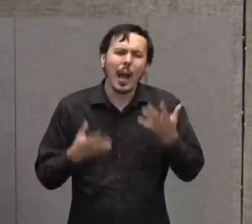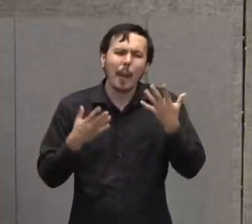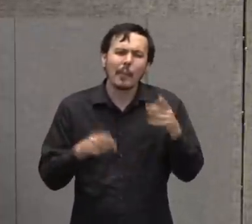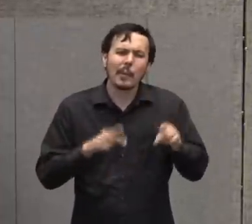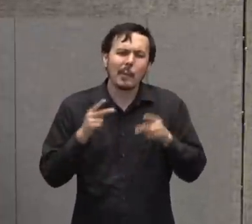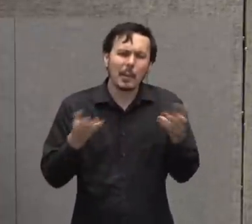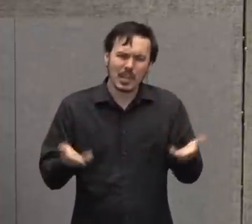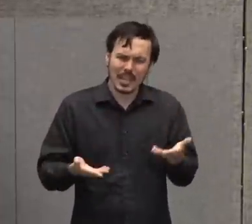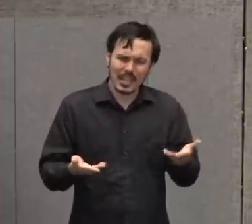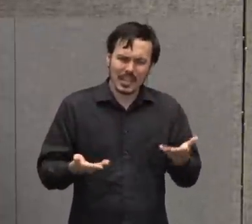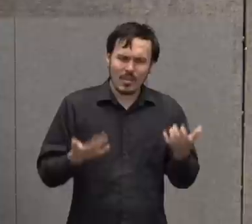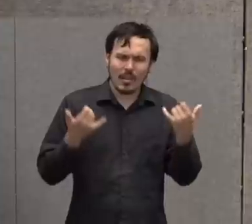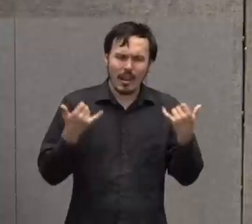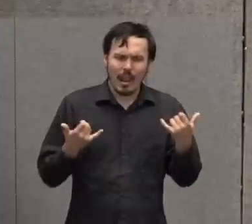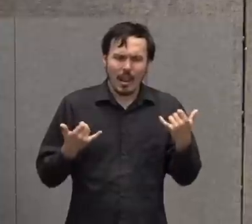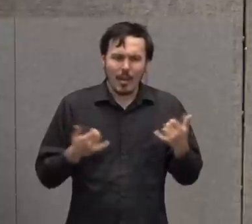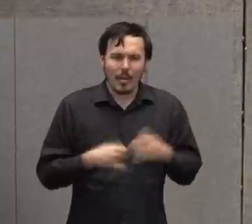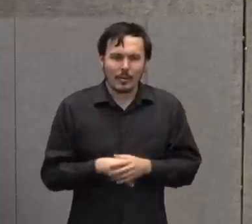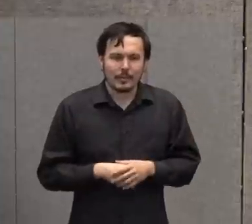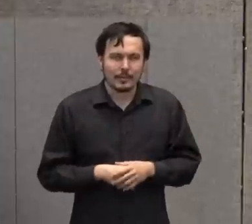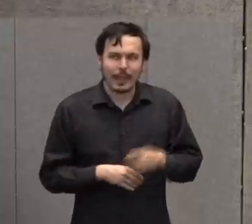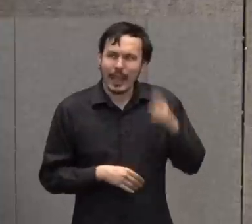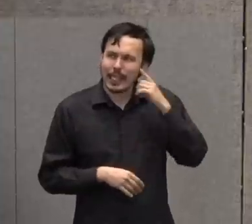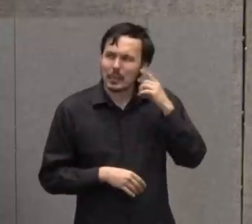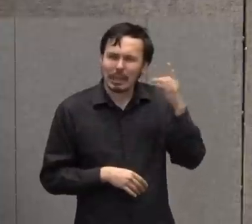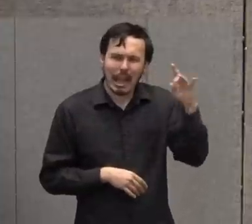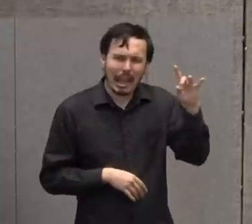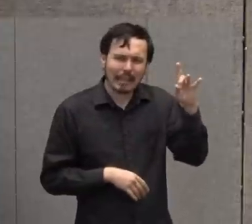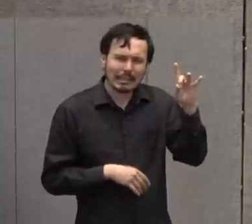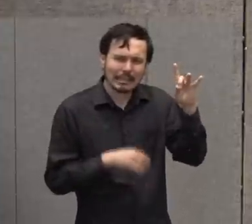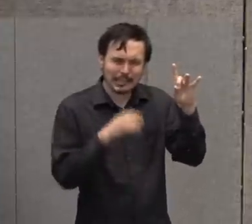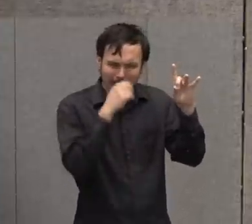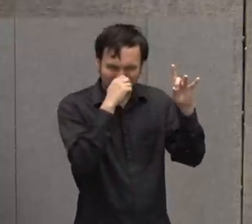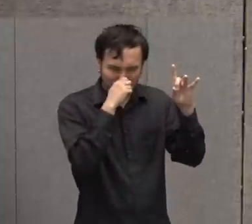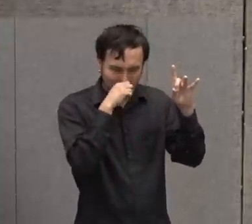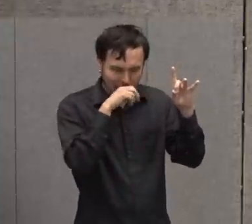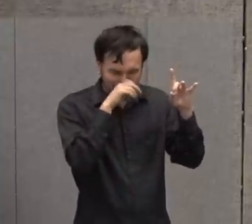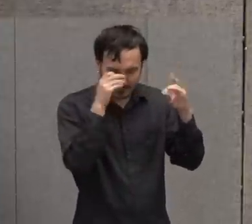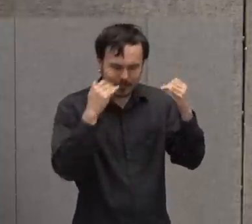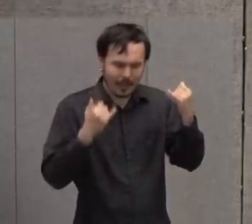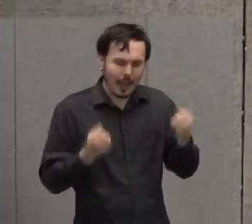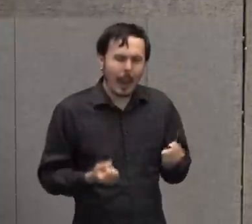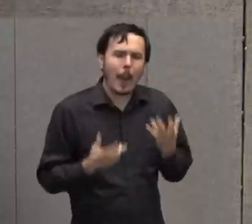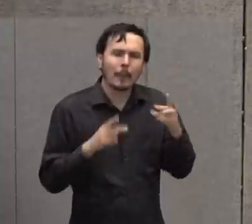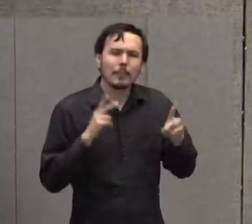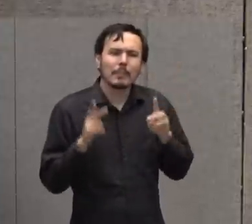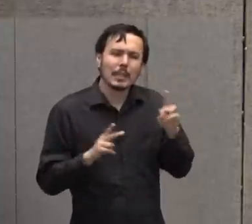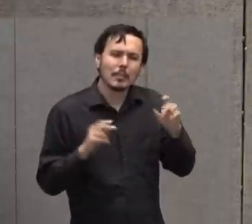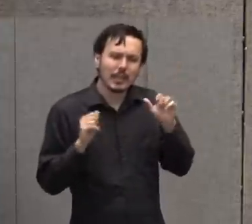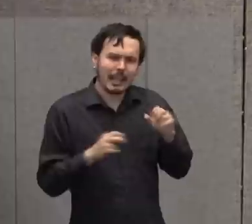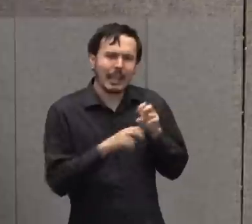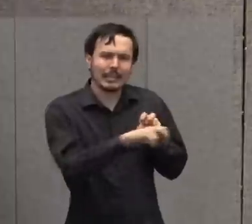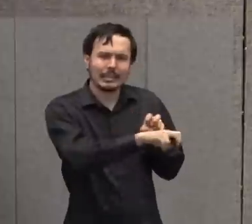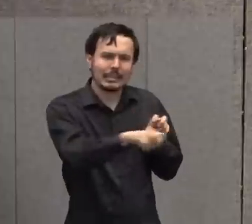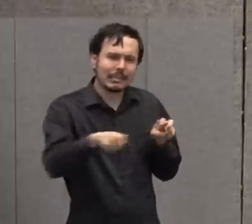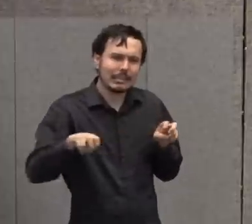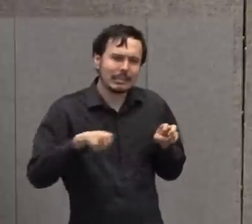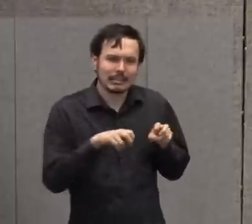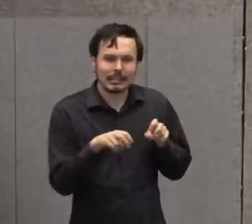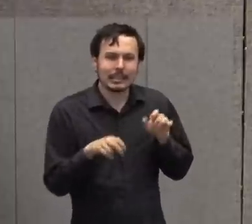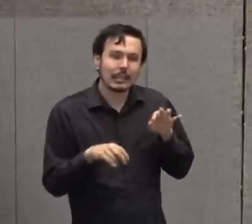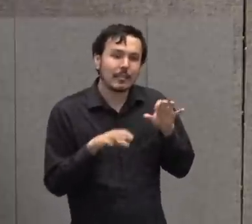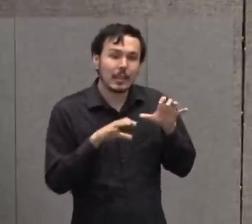remember? I think it was 18, right? And then how many people can they sit if they do this